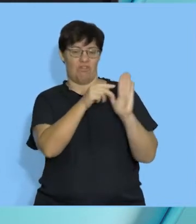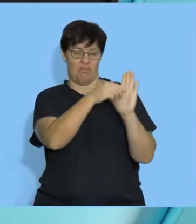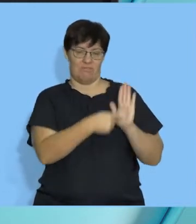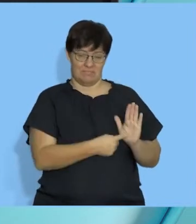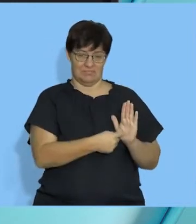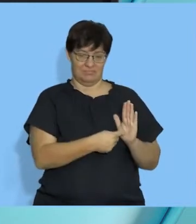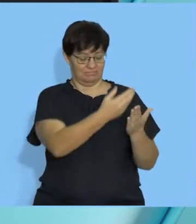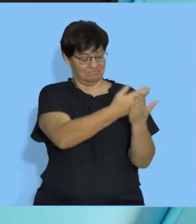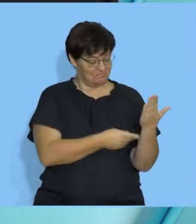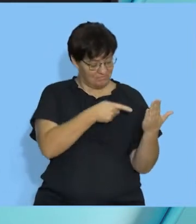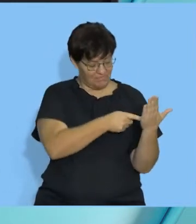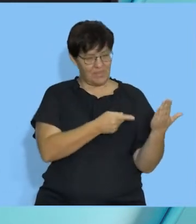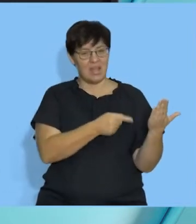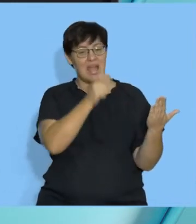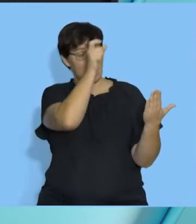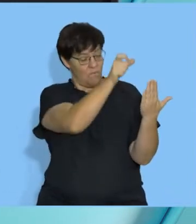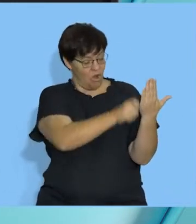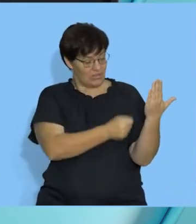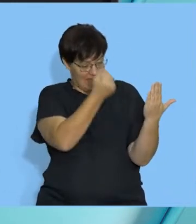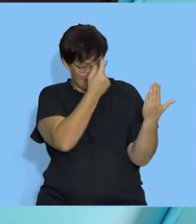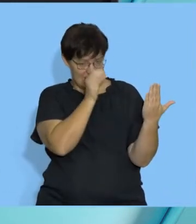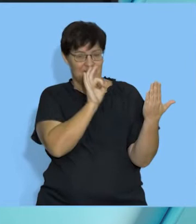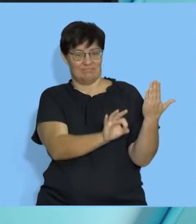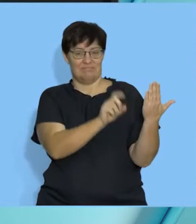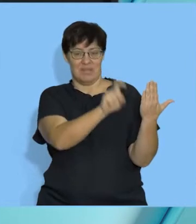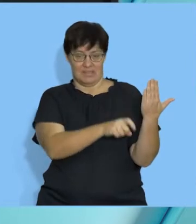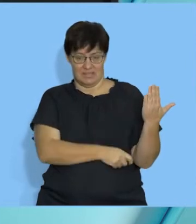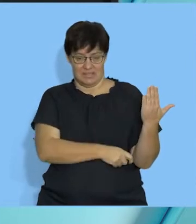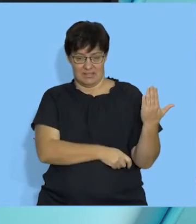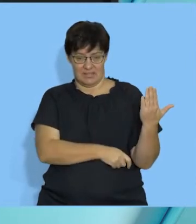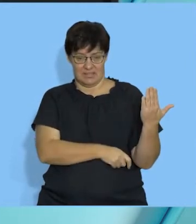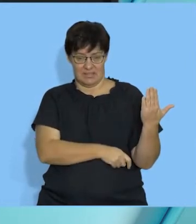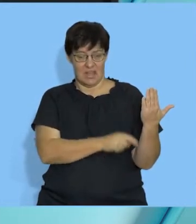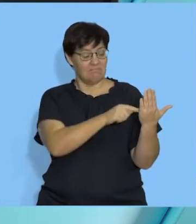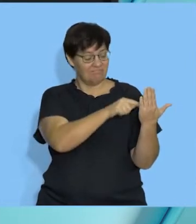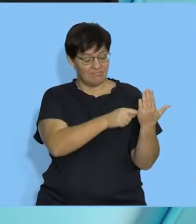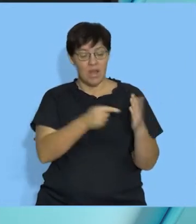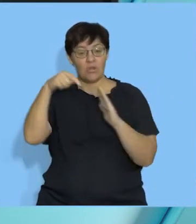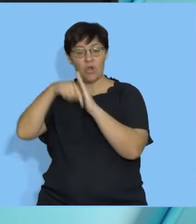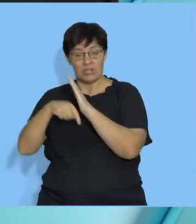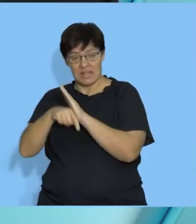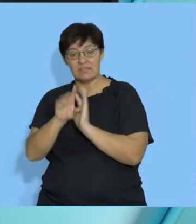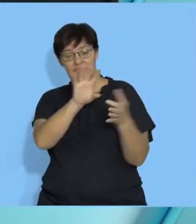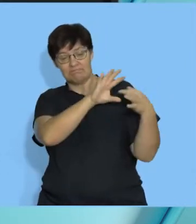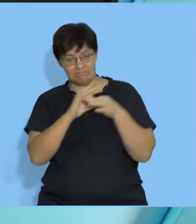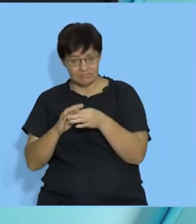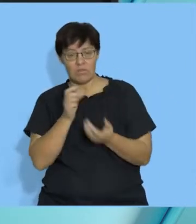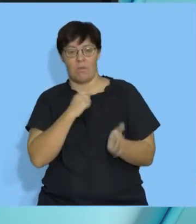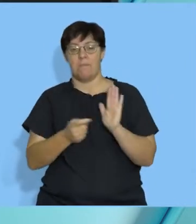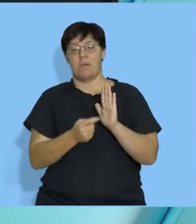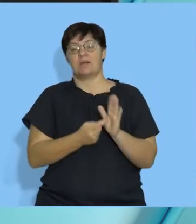must understand the keywords, and also the context in which these keywords are used must be correct for you to earn marks